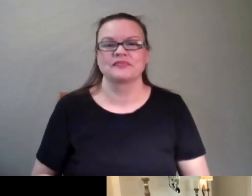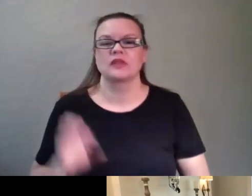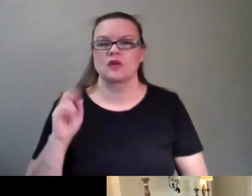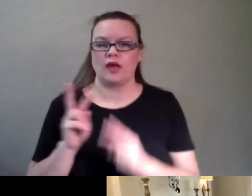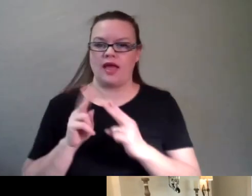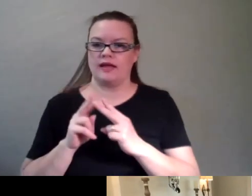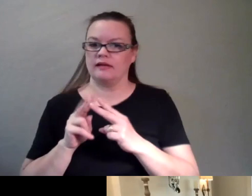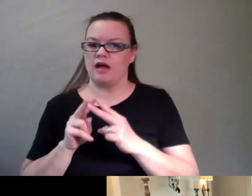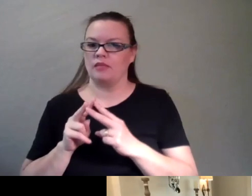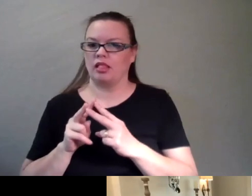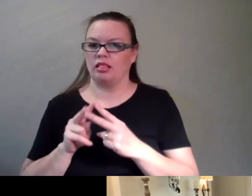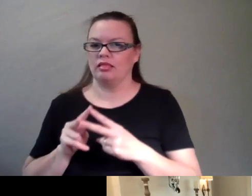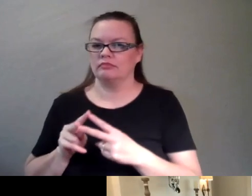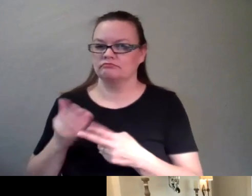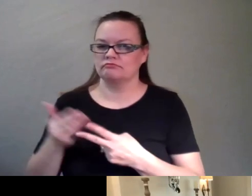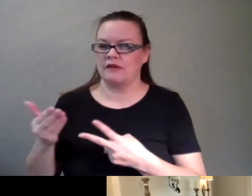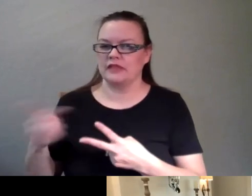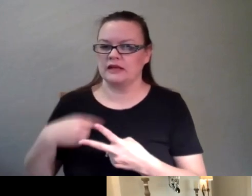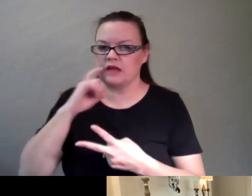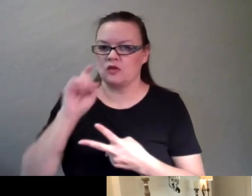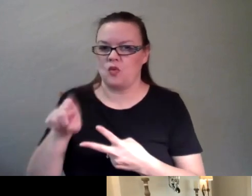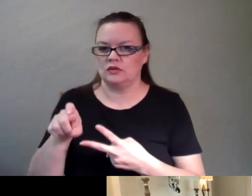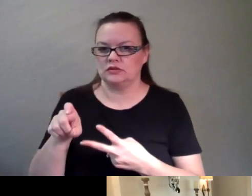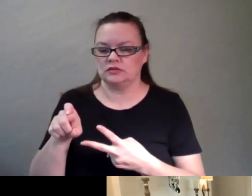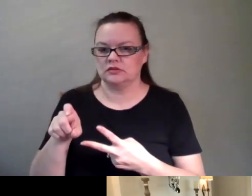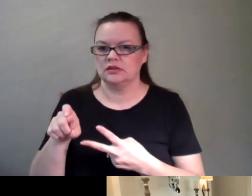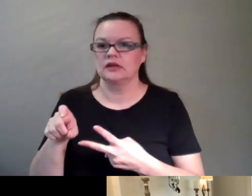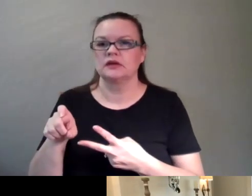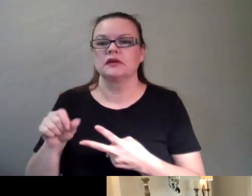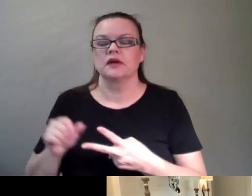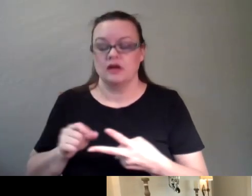seeing out there, and we're seeing it again in this election cycle.